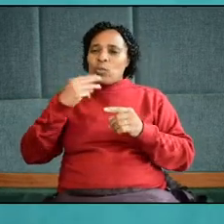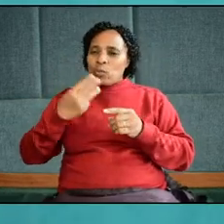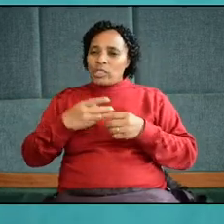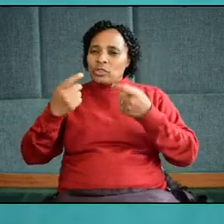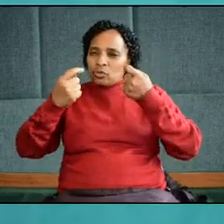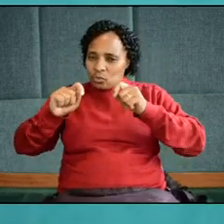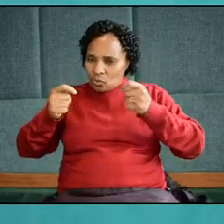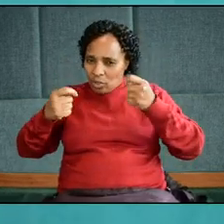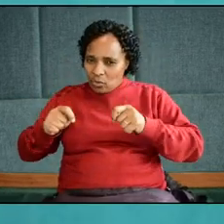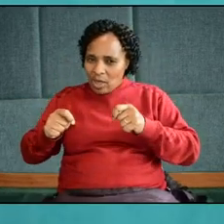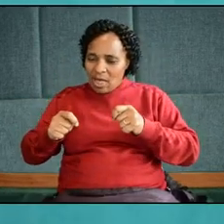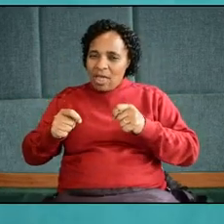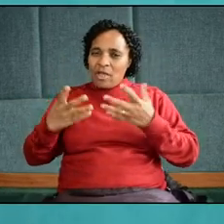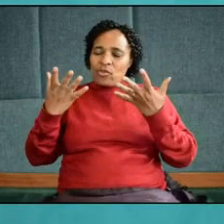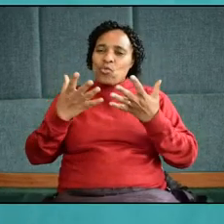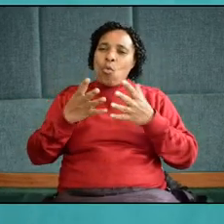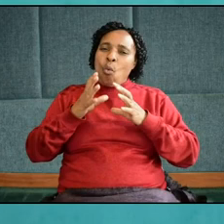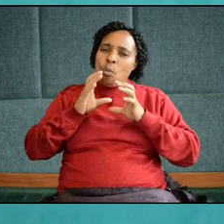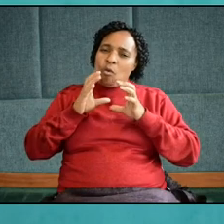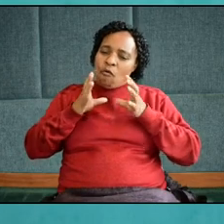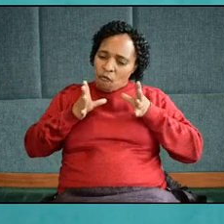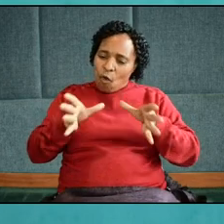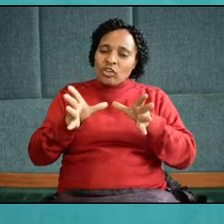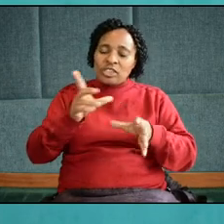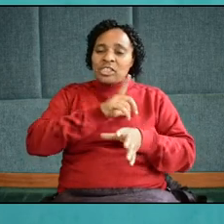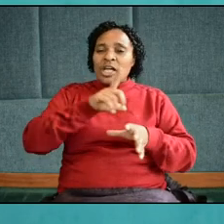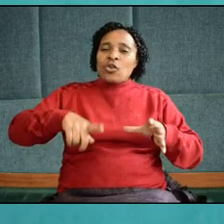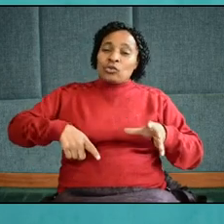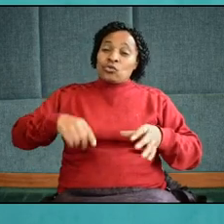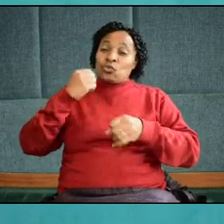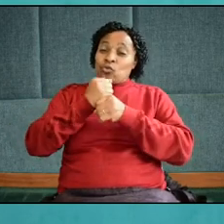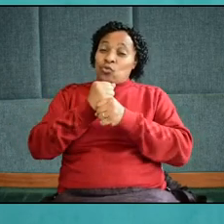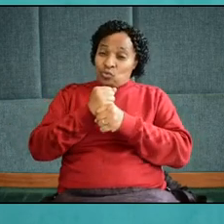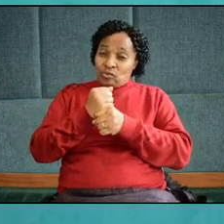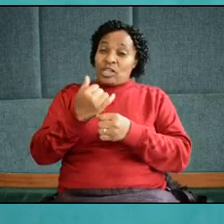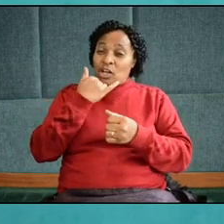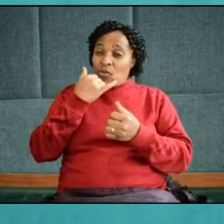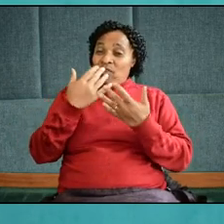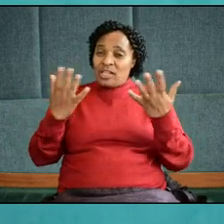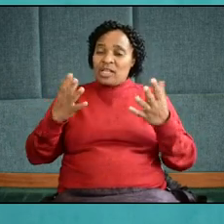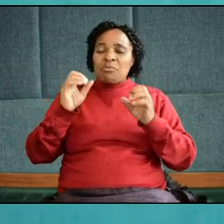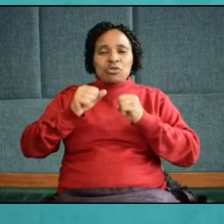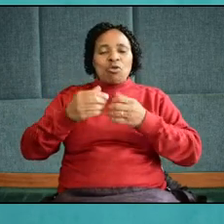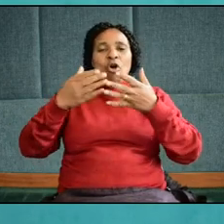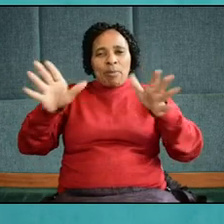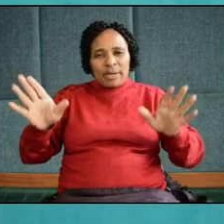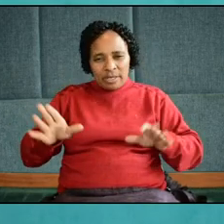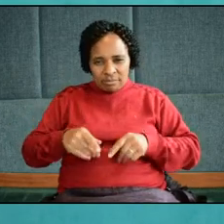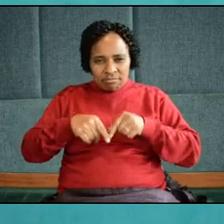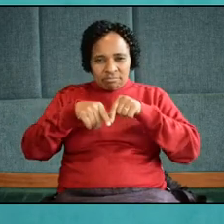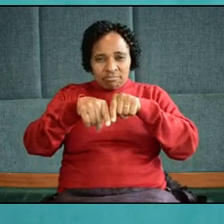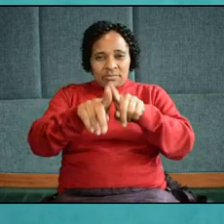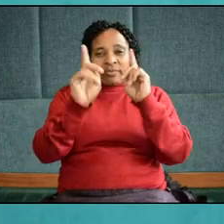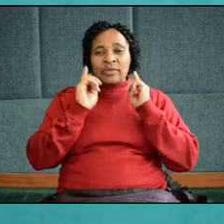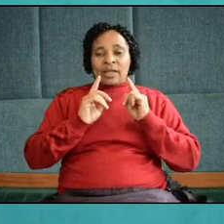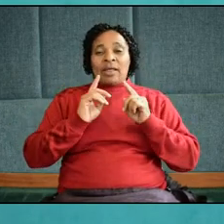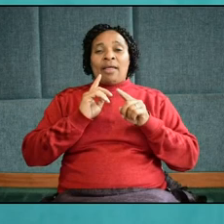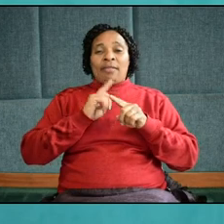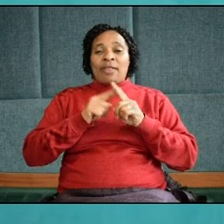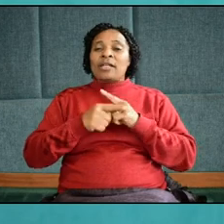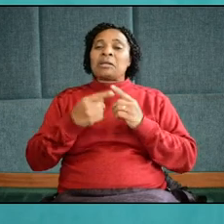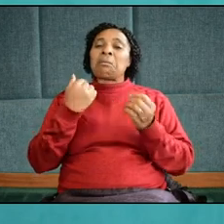to contest to the Lord to do the wrong thing, he actually just allows us to go ahead with it, and we get punished by it. That's actually